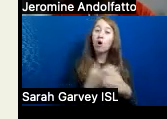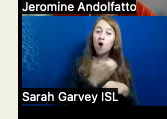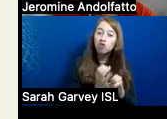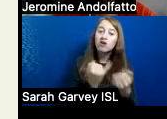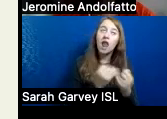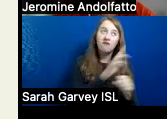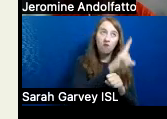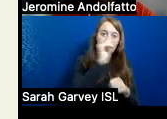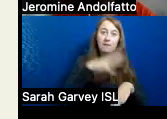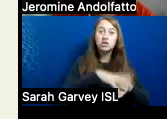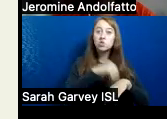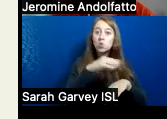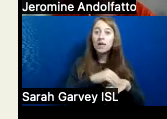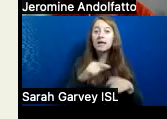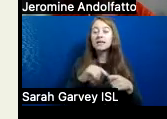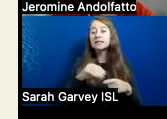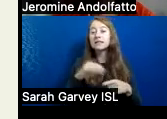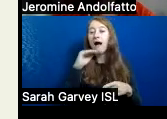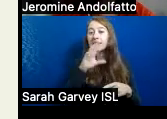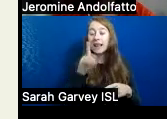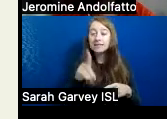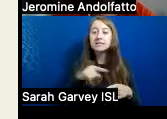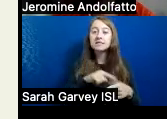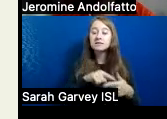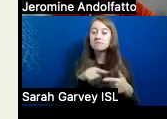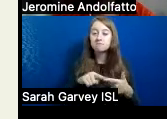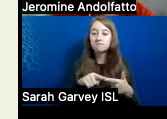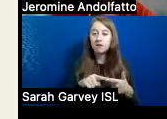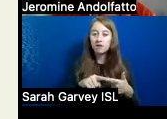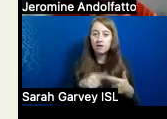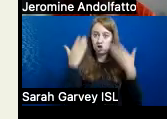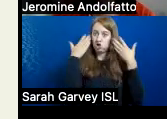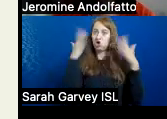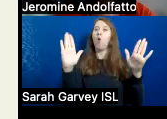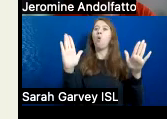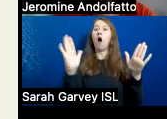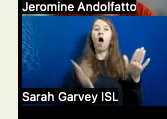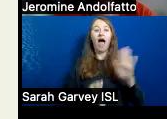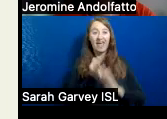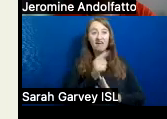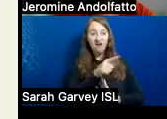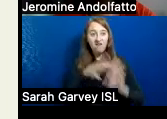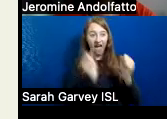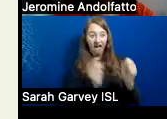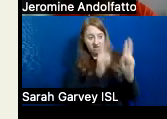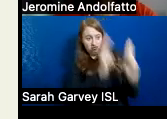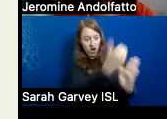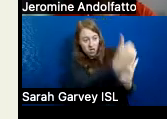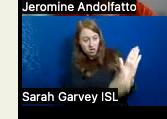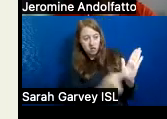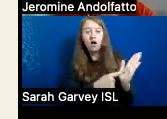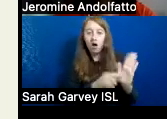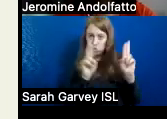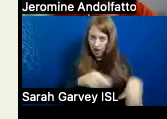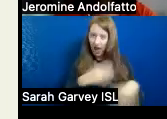will show that if you have the right condition, then you don't need legislative candidate quotas.